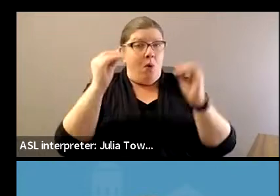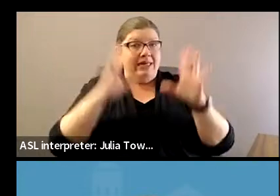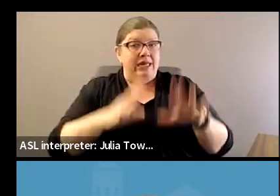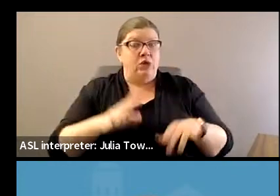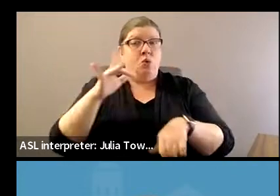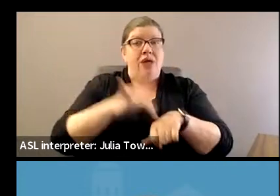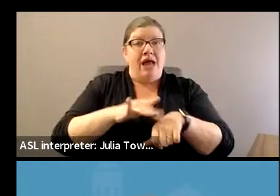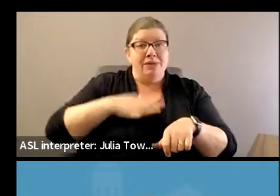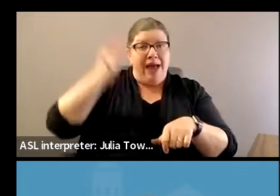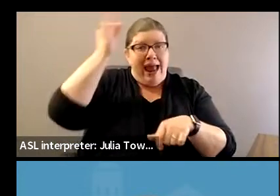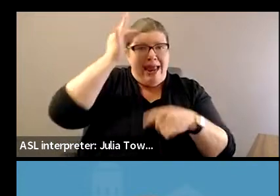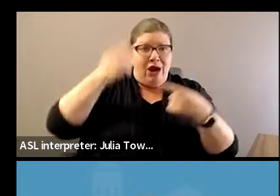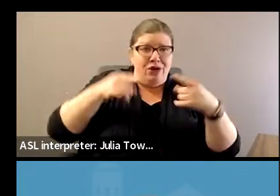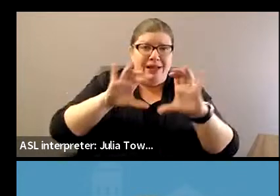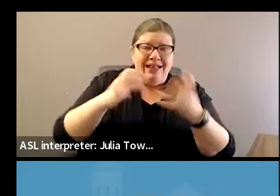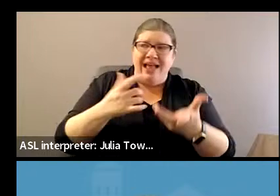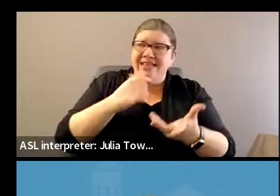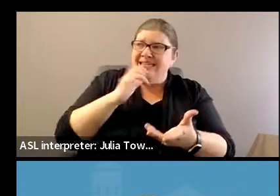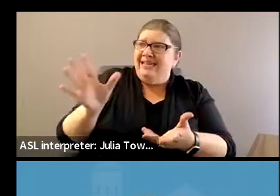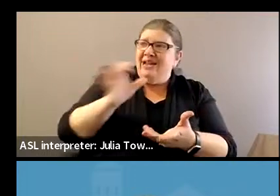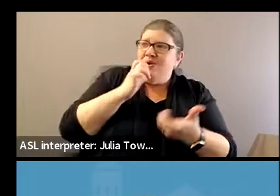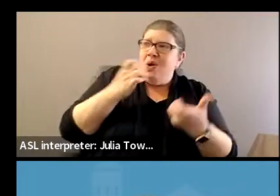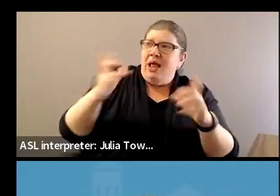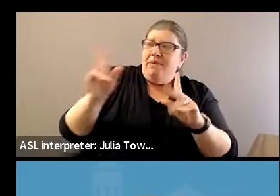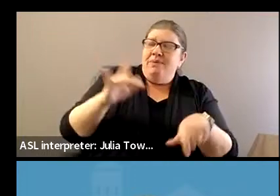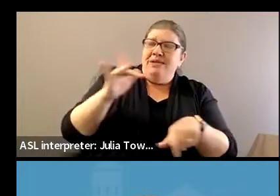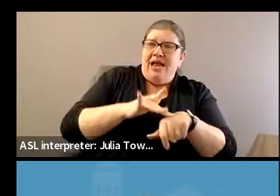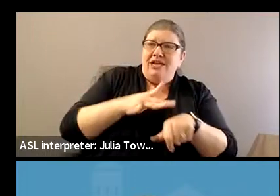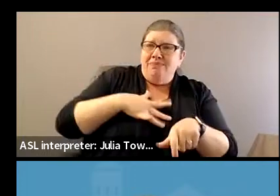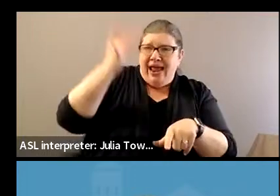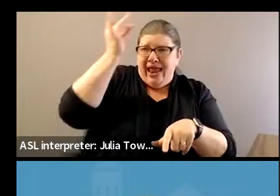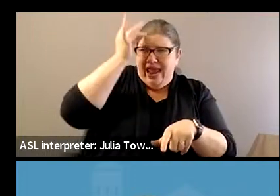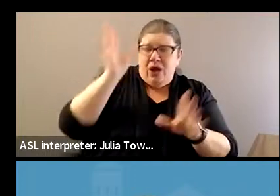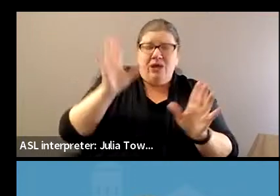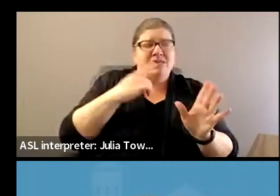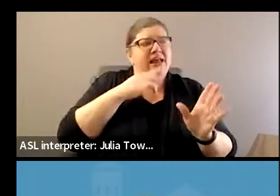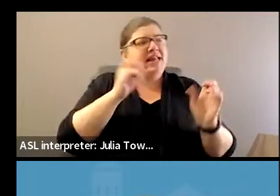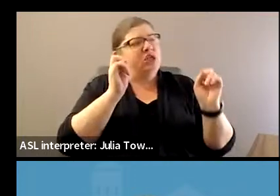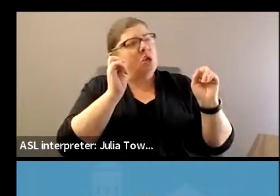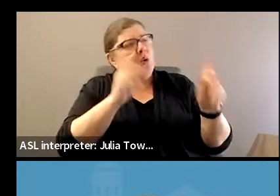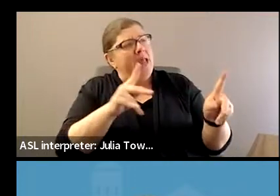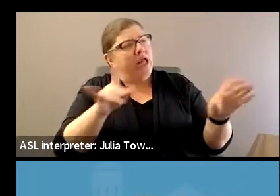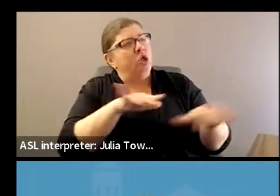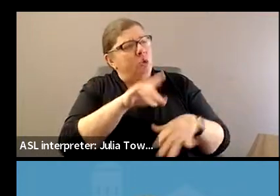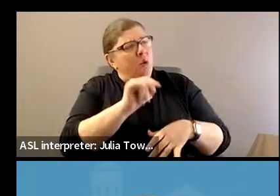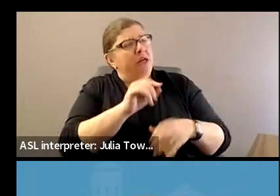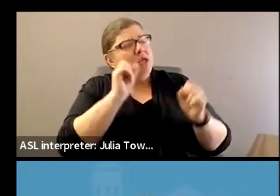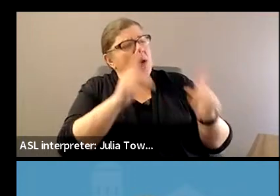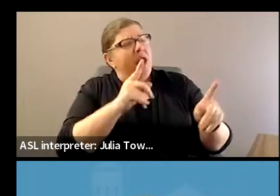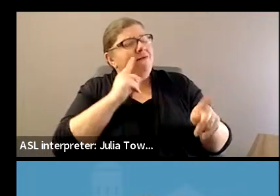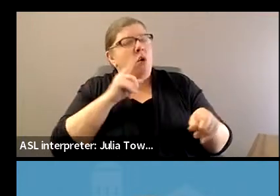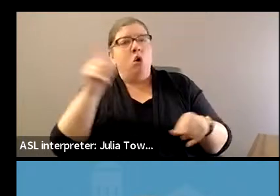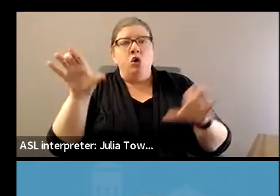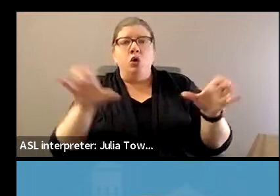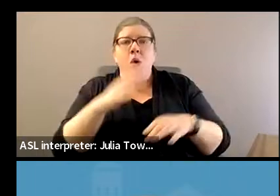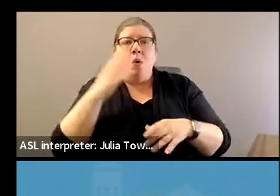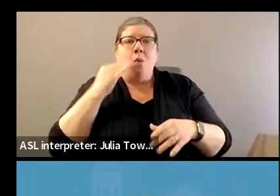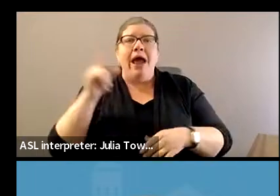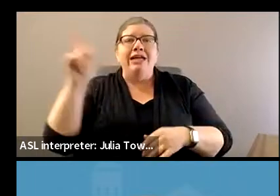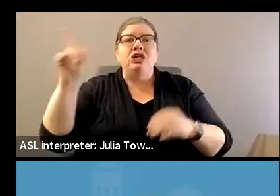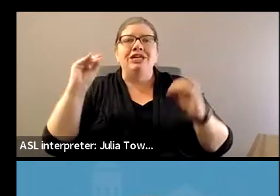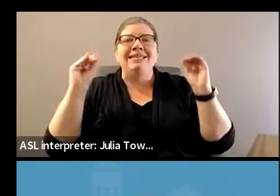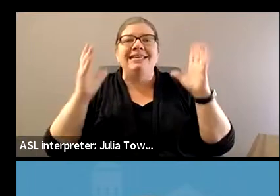my hair in class. I told her I don't usually let people touch my hair, and she said it's okay to do it, for her to do it because she's a